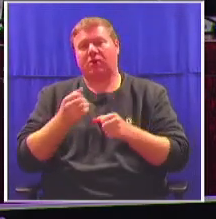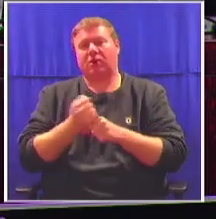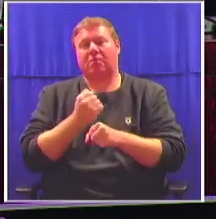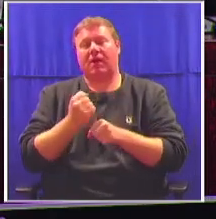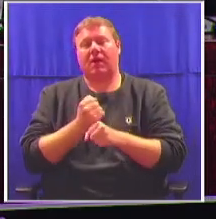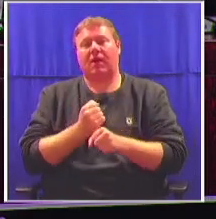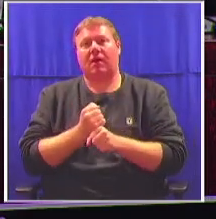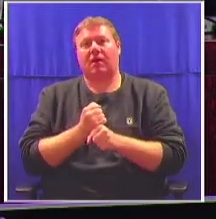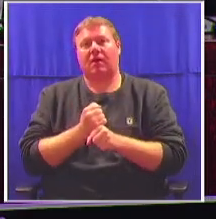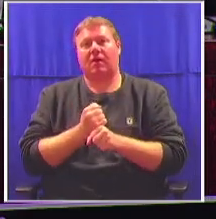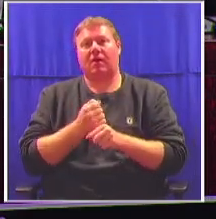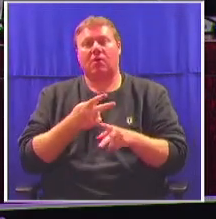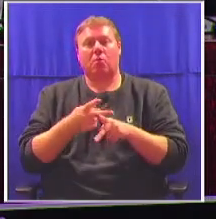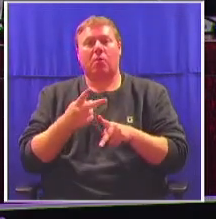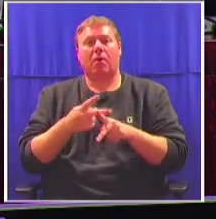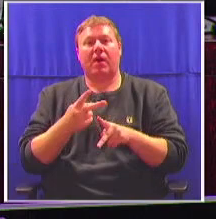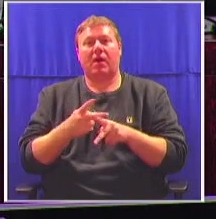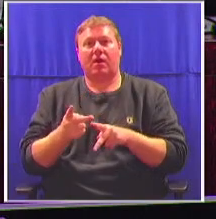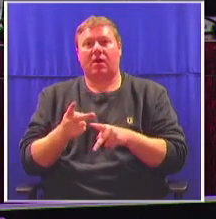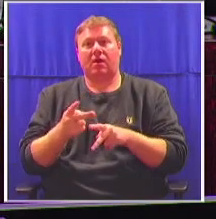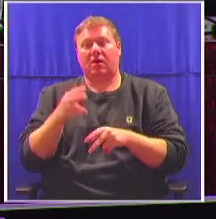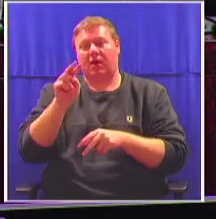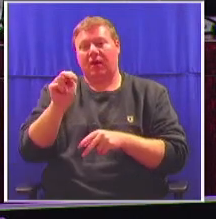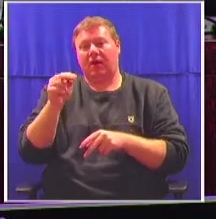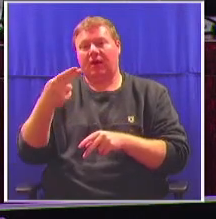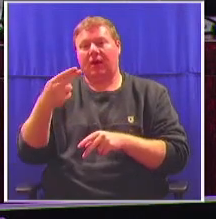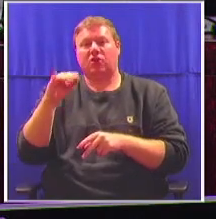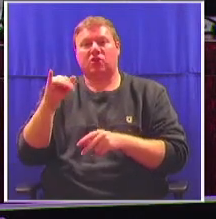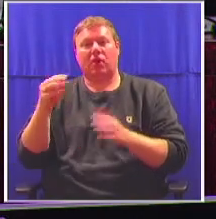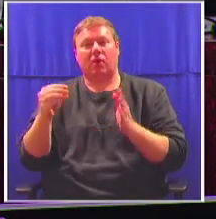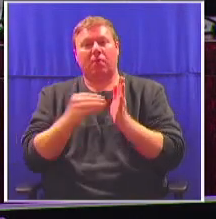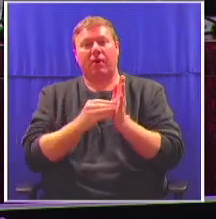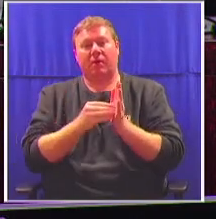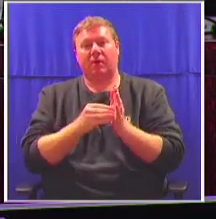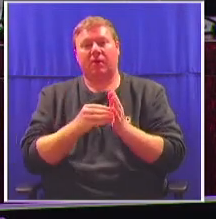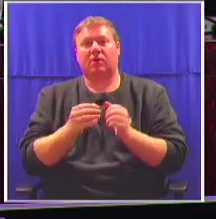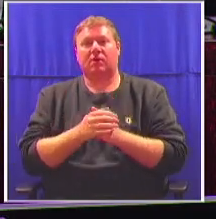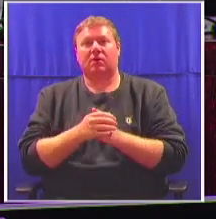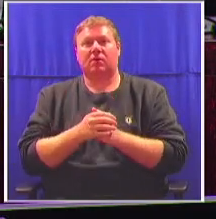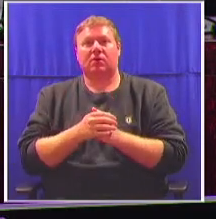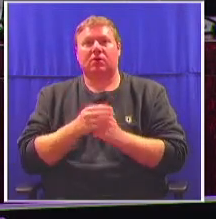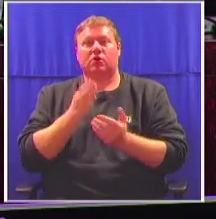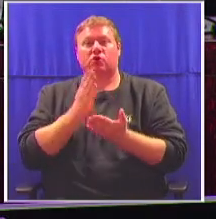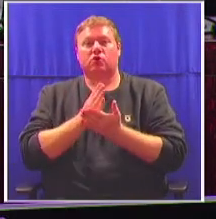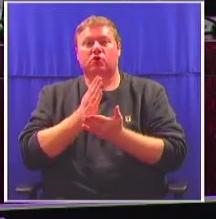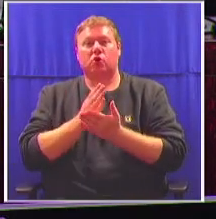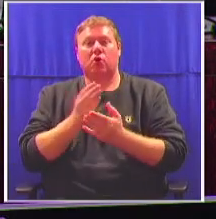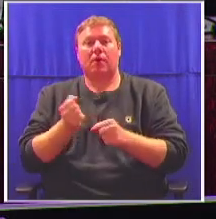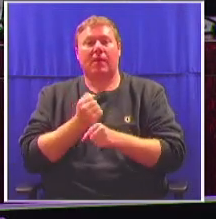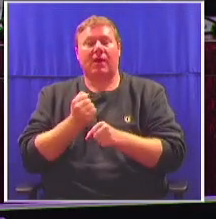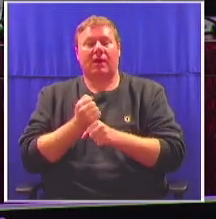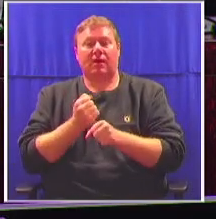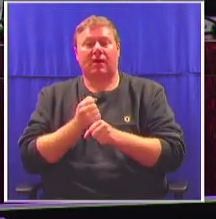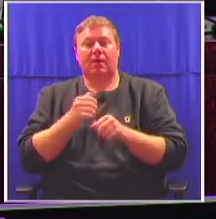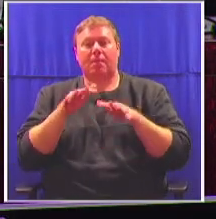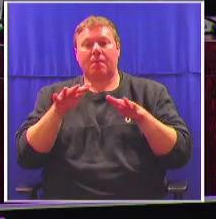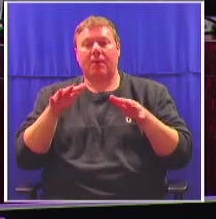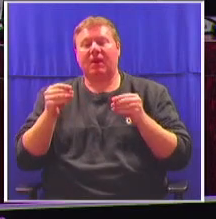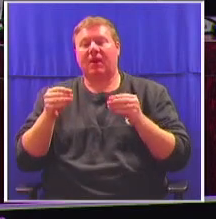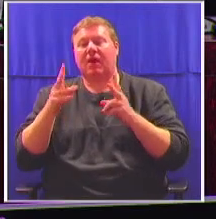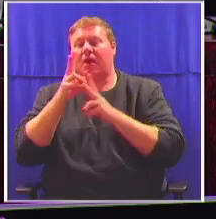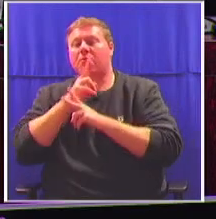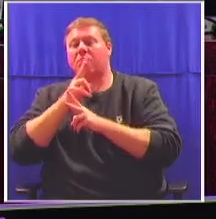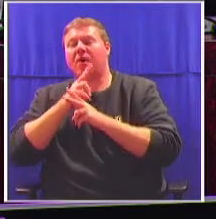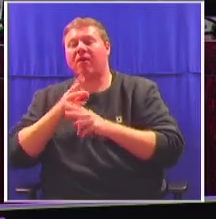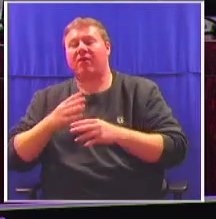preparation for the implementation of the NHI, including interventions to improve the quality of public and private health